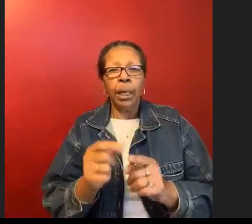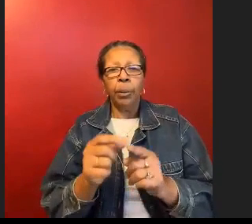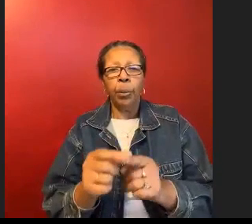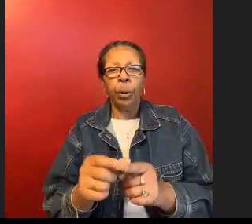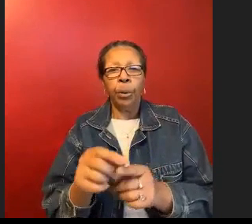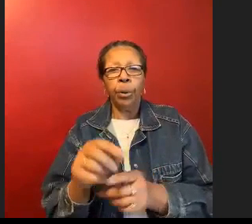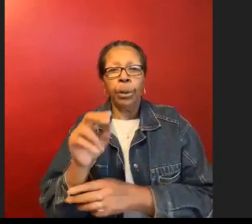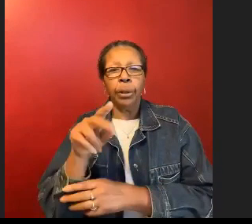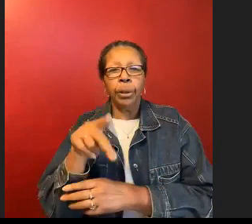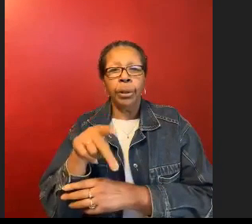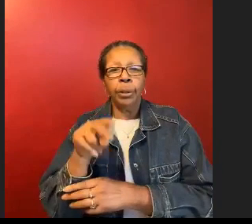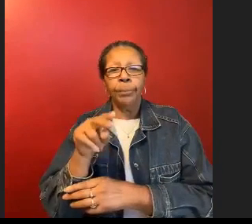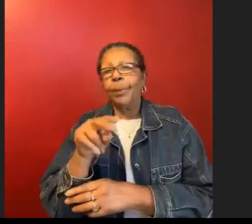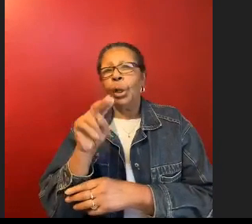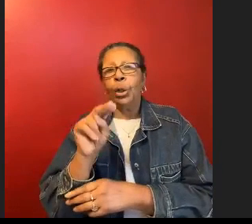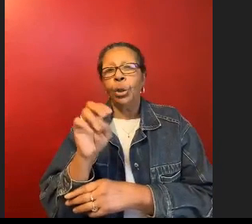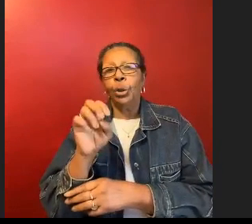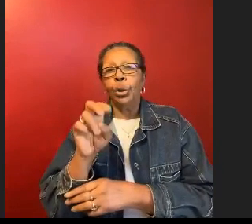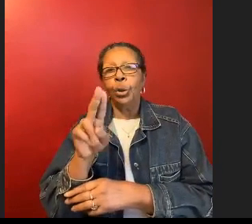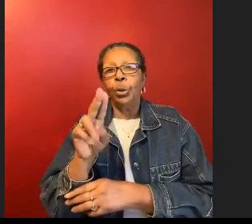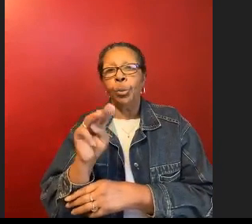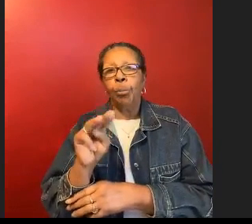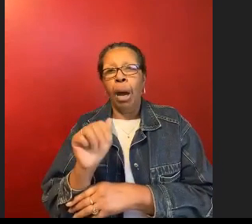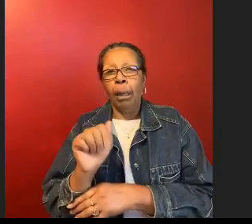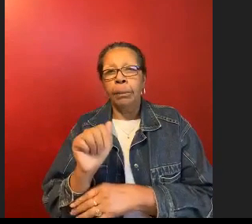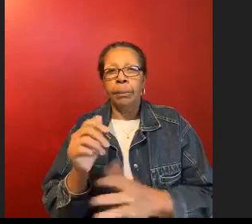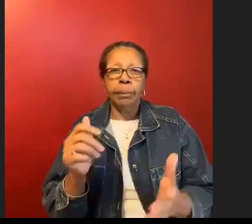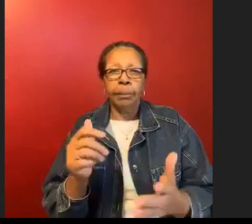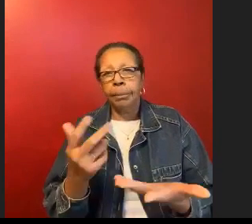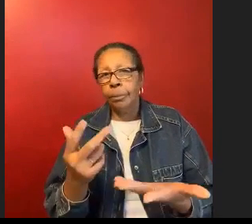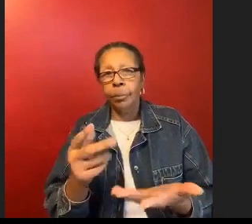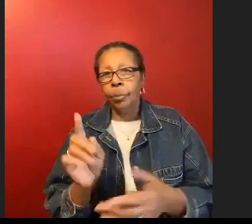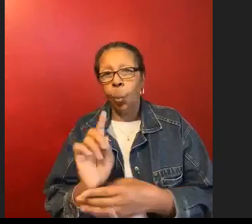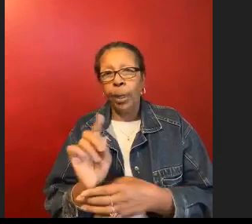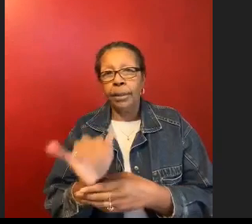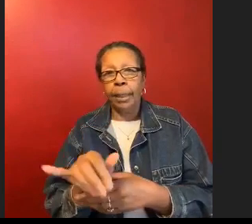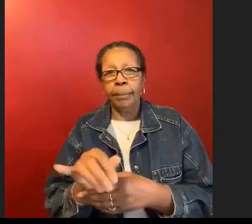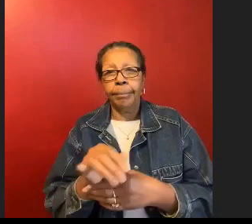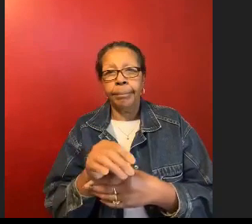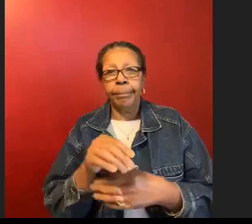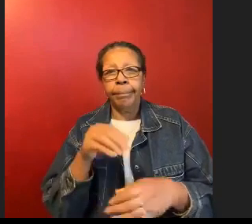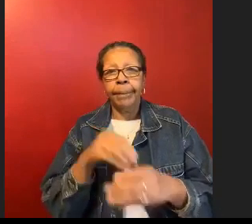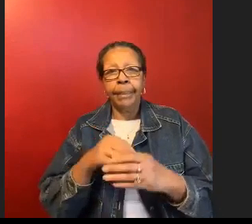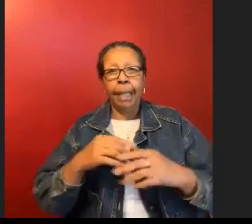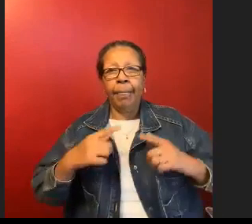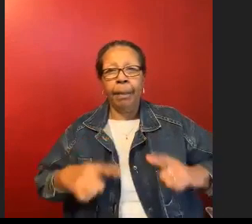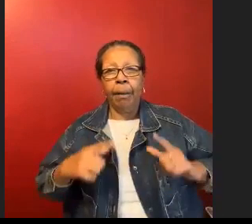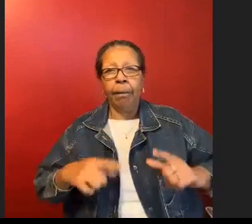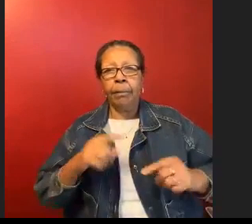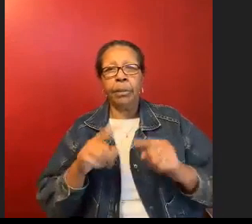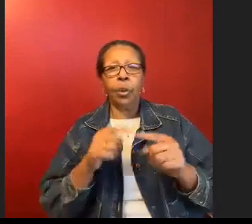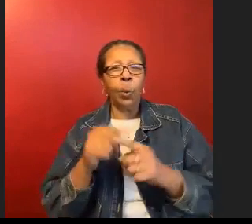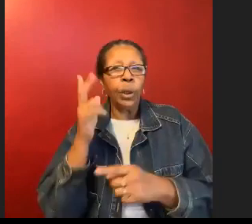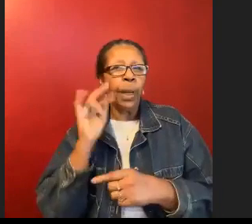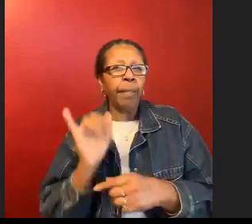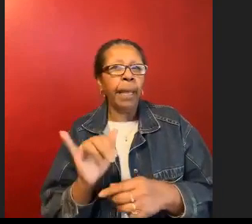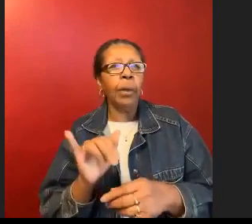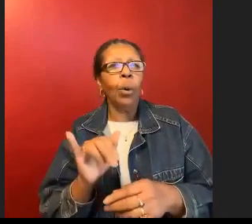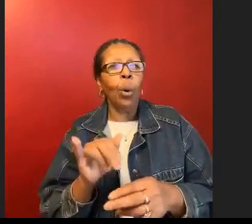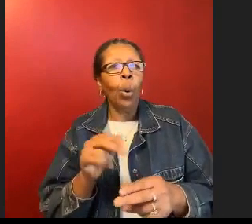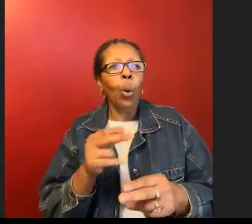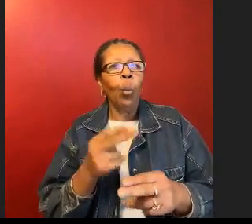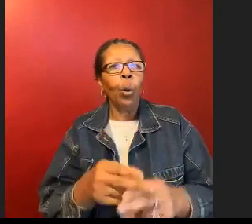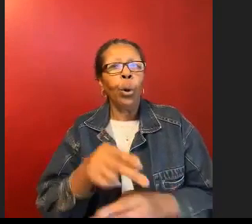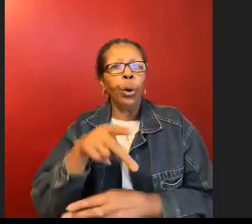Pneumonia, which is where? In the lungs, right? So when we hear that, that is what's going on. So he